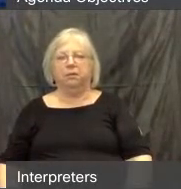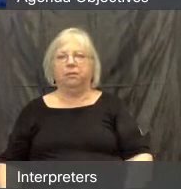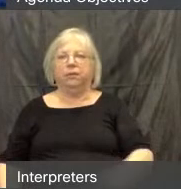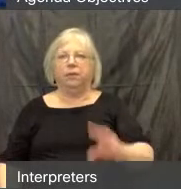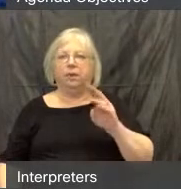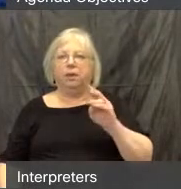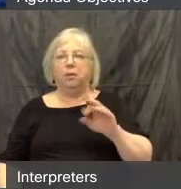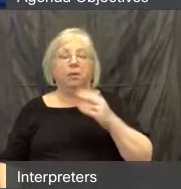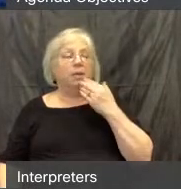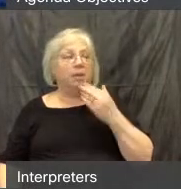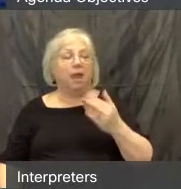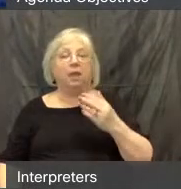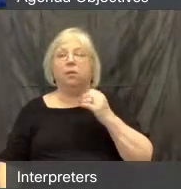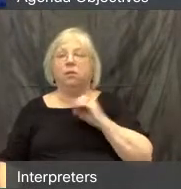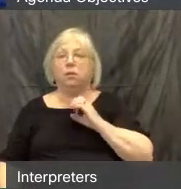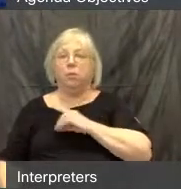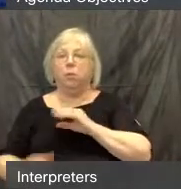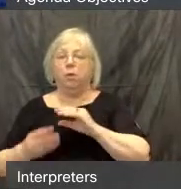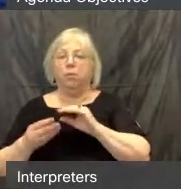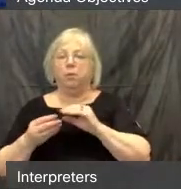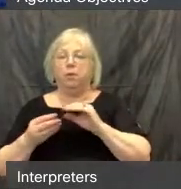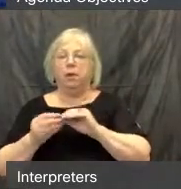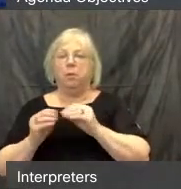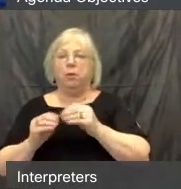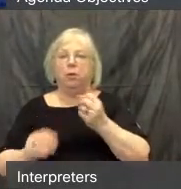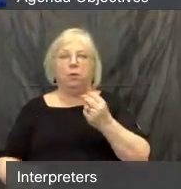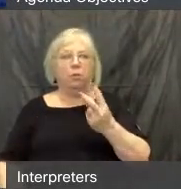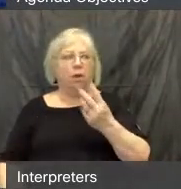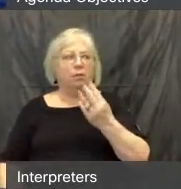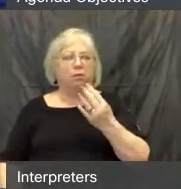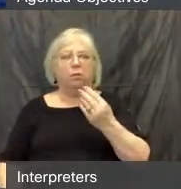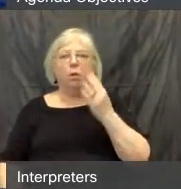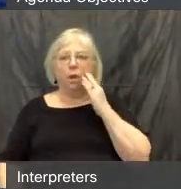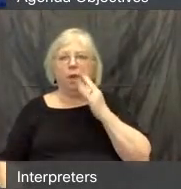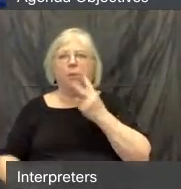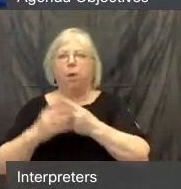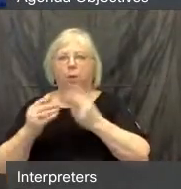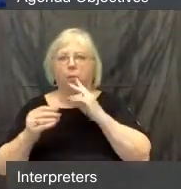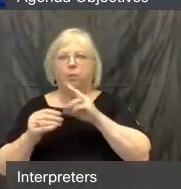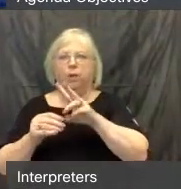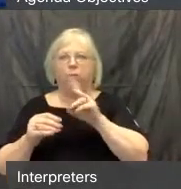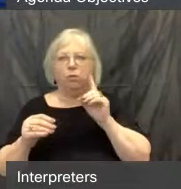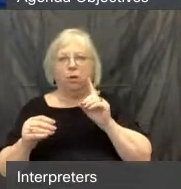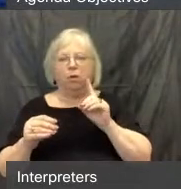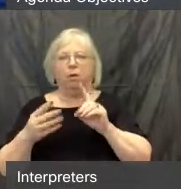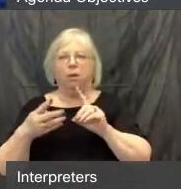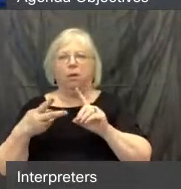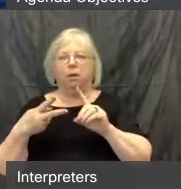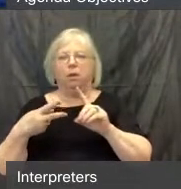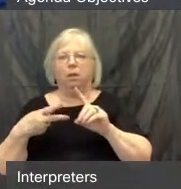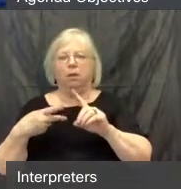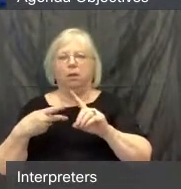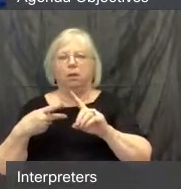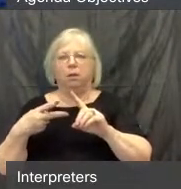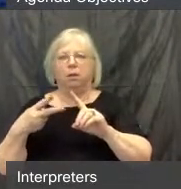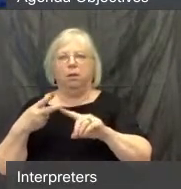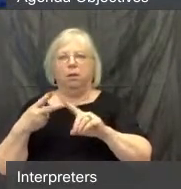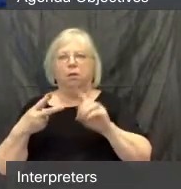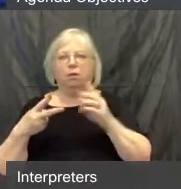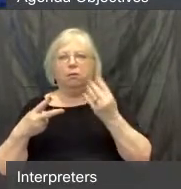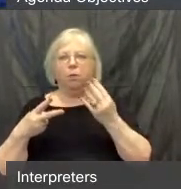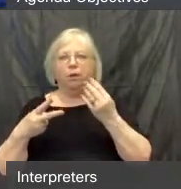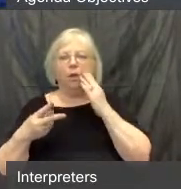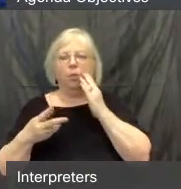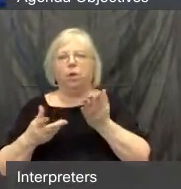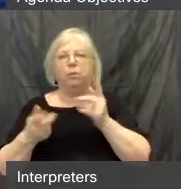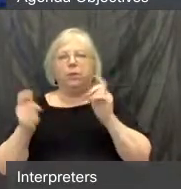Thank you, Mr. Moore. So board members, items 12 and 14 will be withdrawn, but item 14 will be redone in a resolution